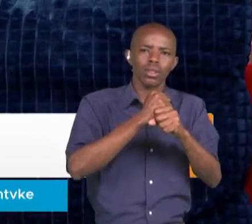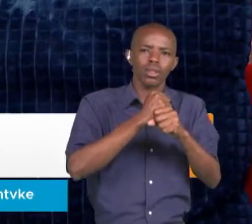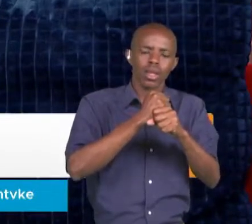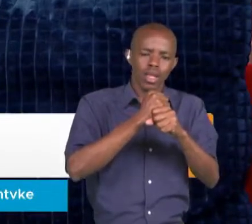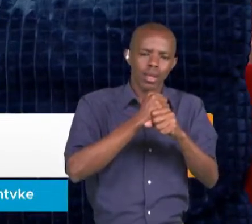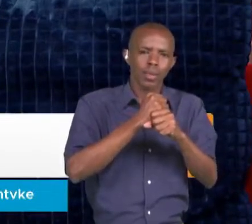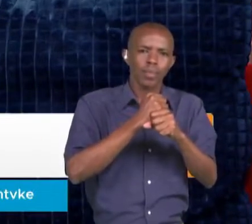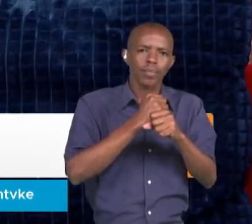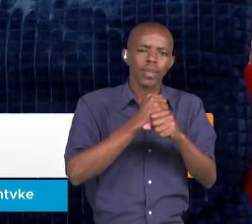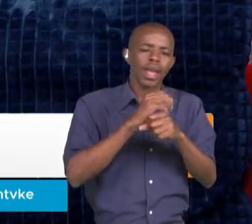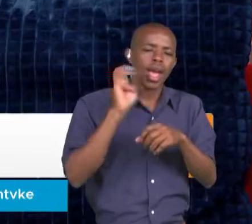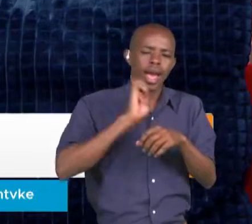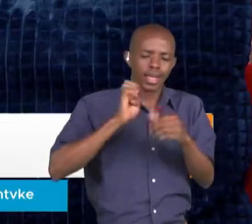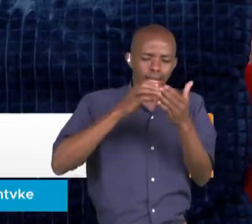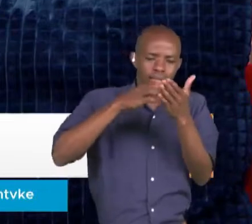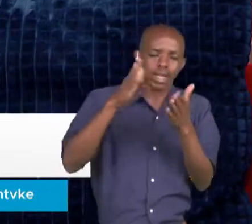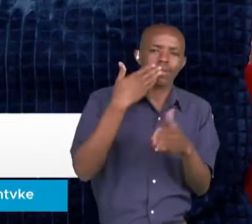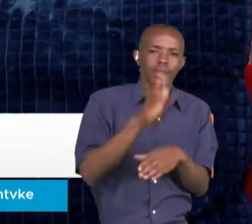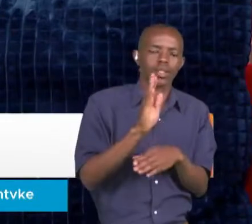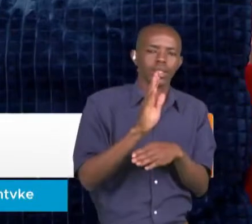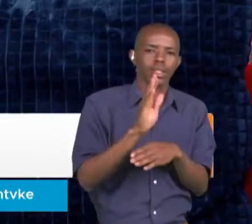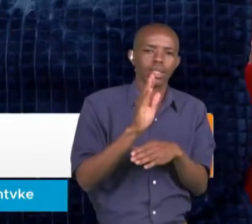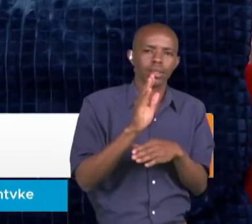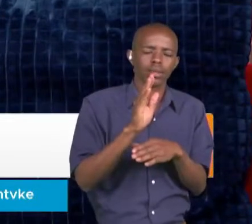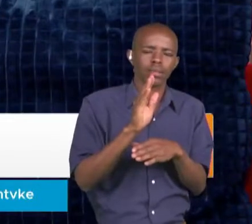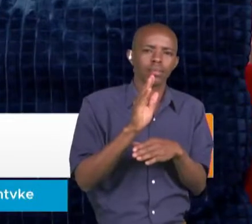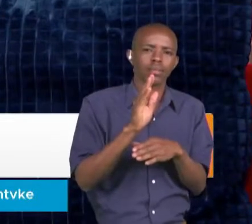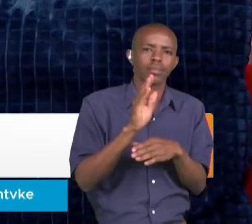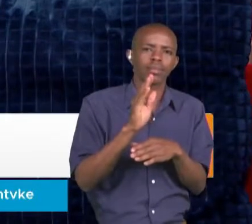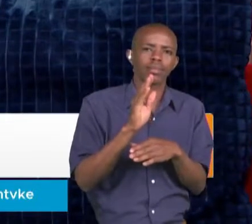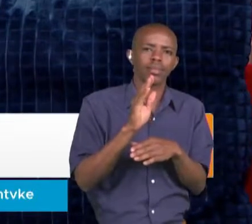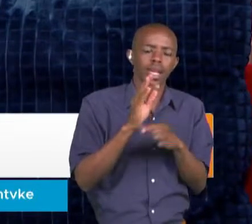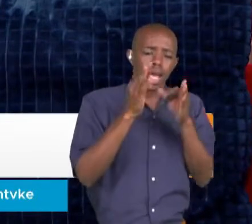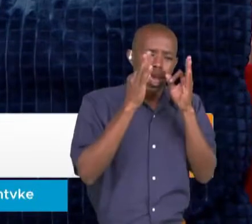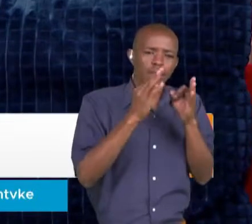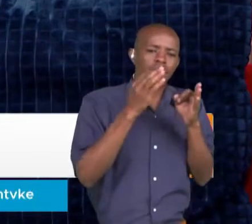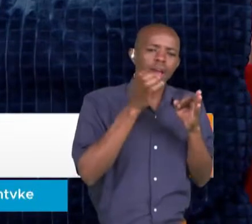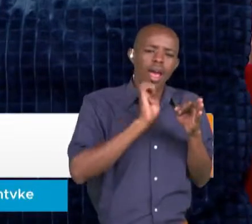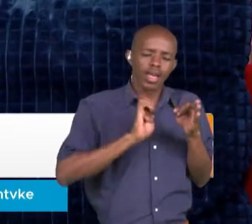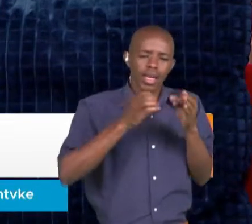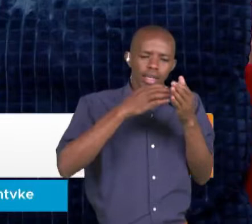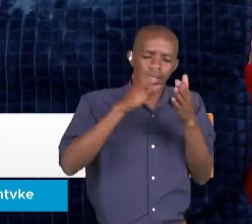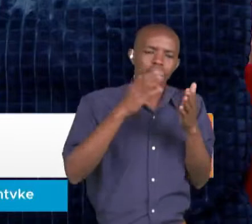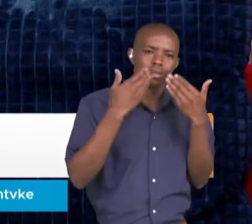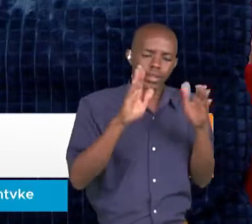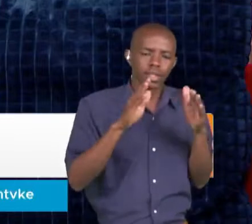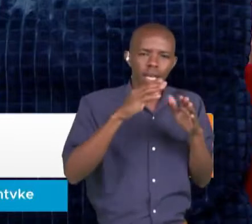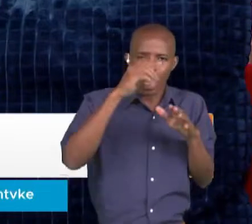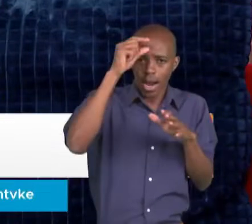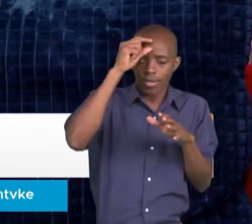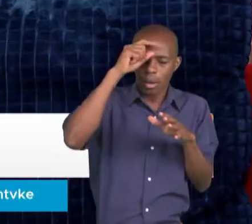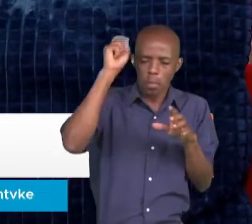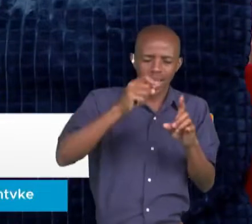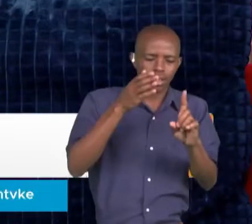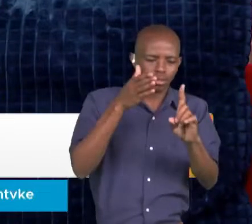road, mm-hmm. elders have been sent. It means, let me tell you what something. If elders have been sent, I'm telling you, the government must have been